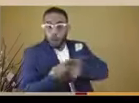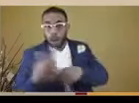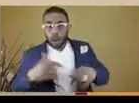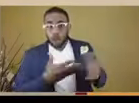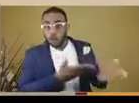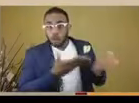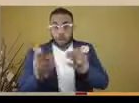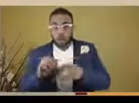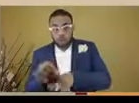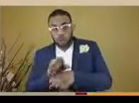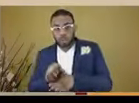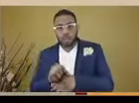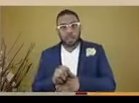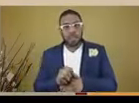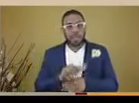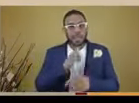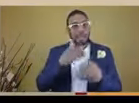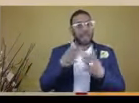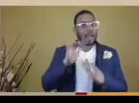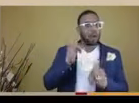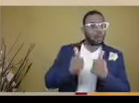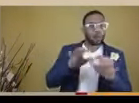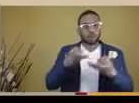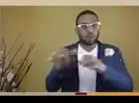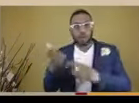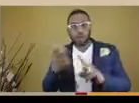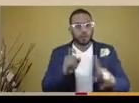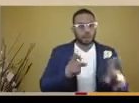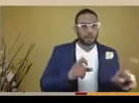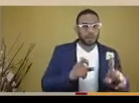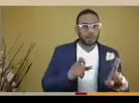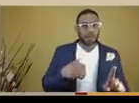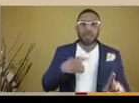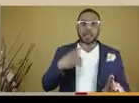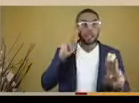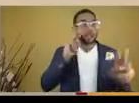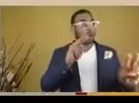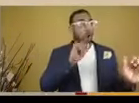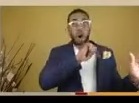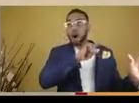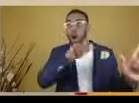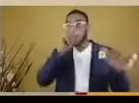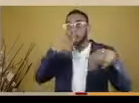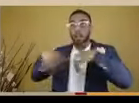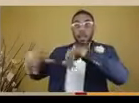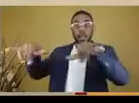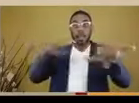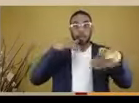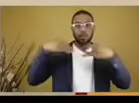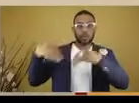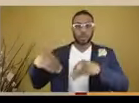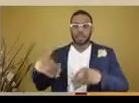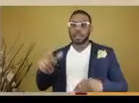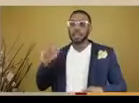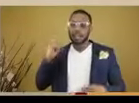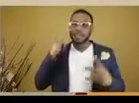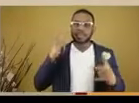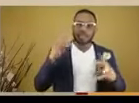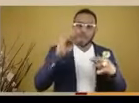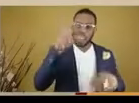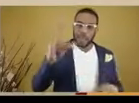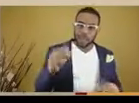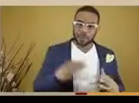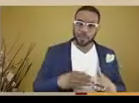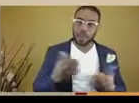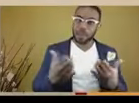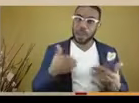us to enslavement, they didn't ask us what tribe we came from. They saw Africans that were sold. They need to see Africans that may